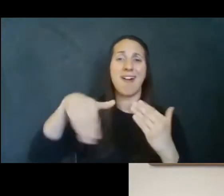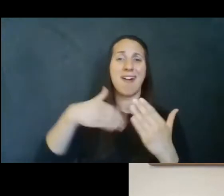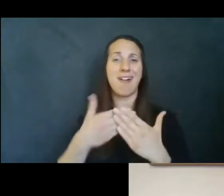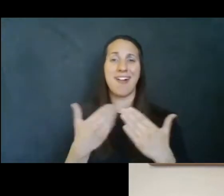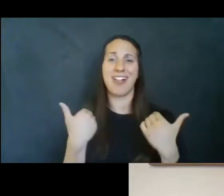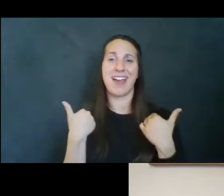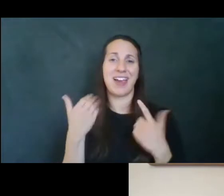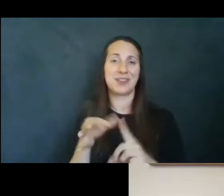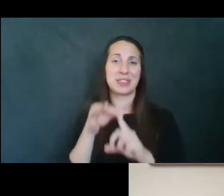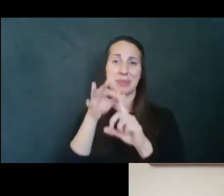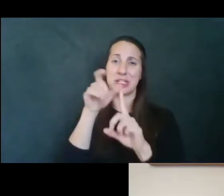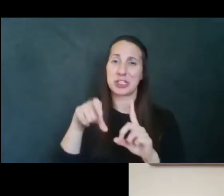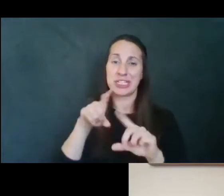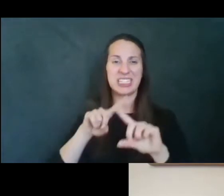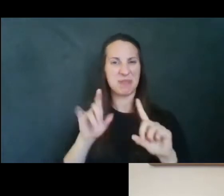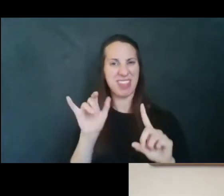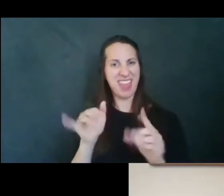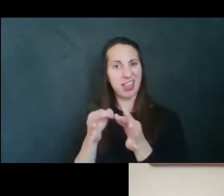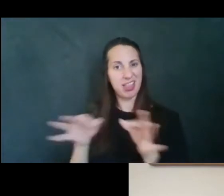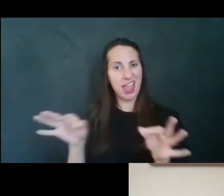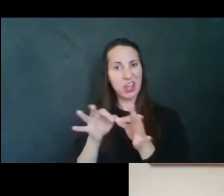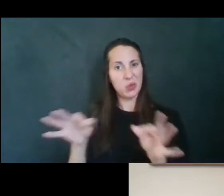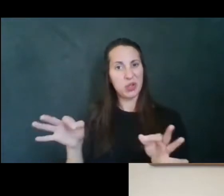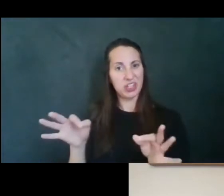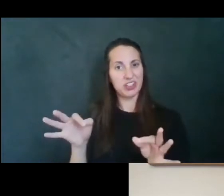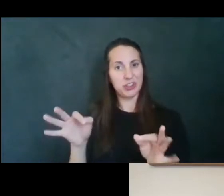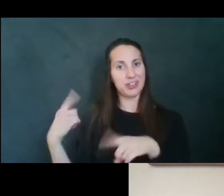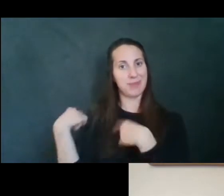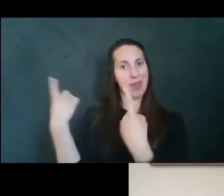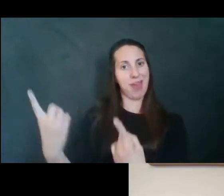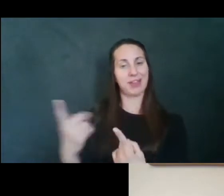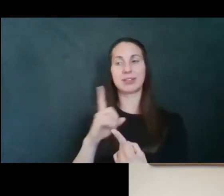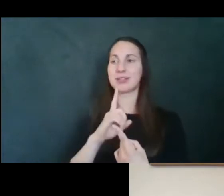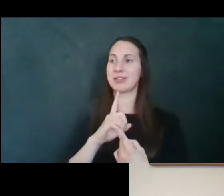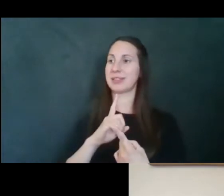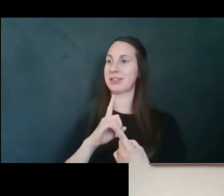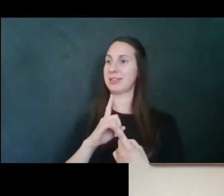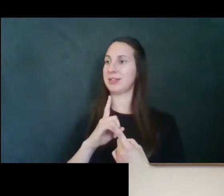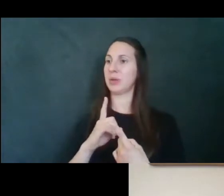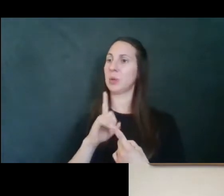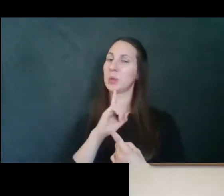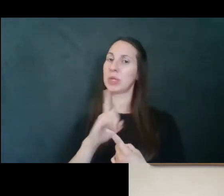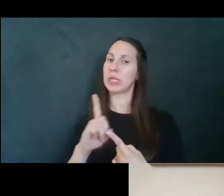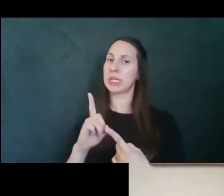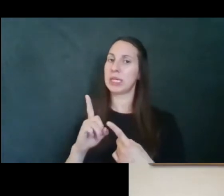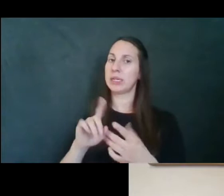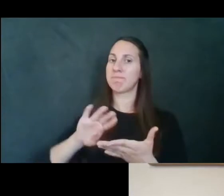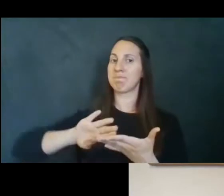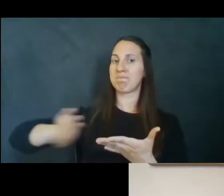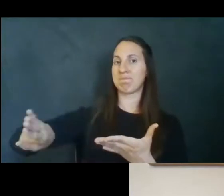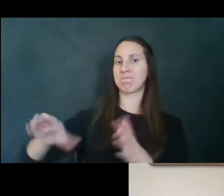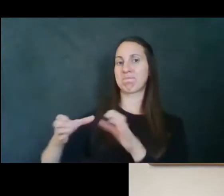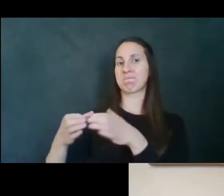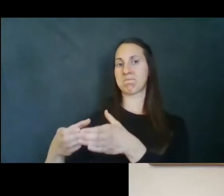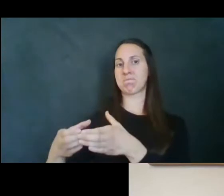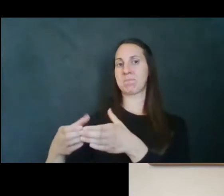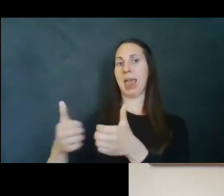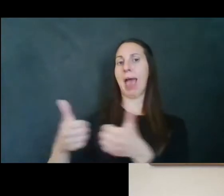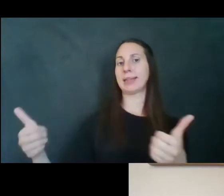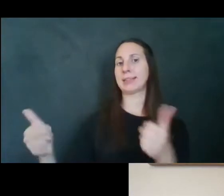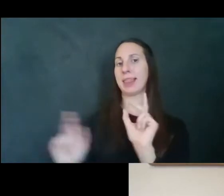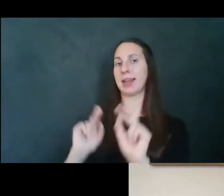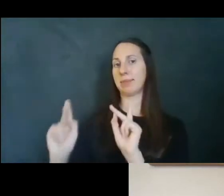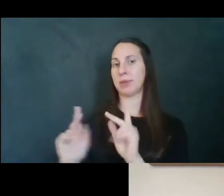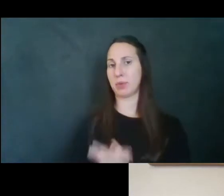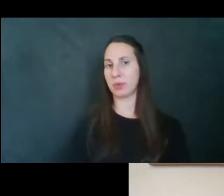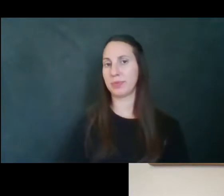to isolate people, rather than seeing it as a human quality. Thank you, Sally.